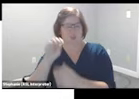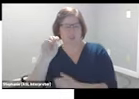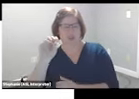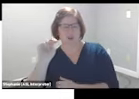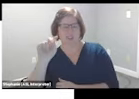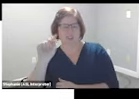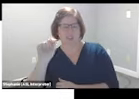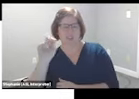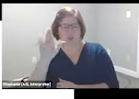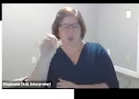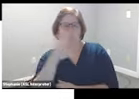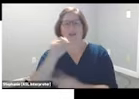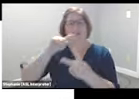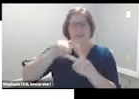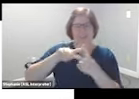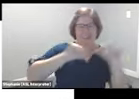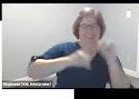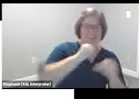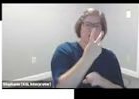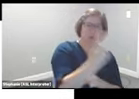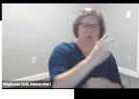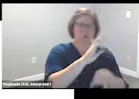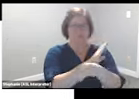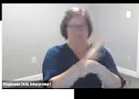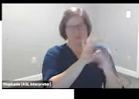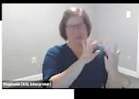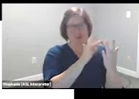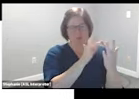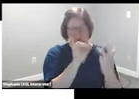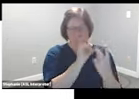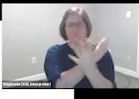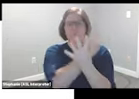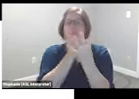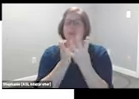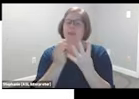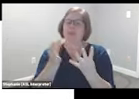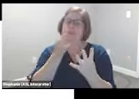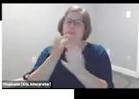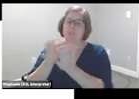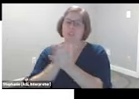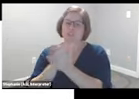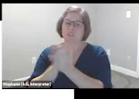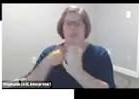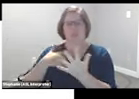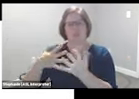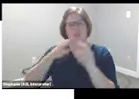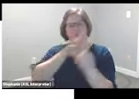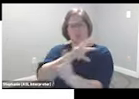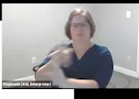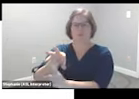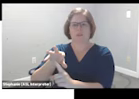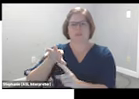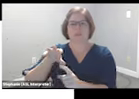podcast initiative as well. Lastly, expert initiatives, I highlight the work in disability and healthcare done by Lisa